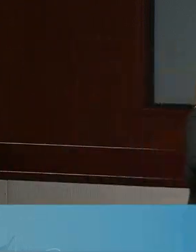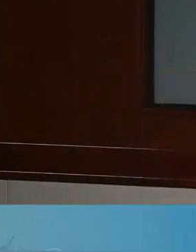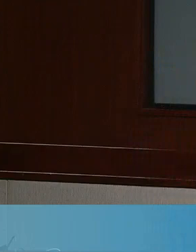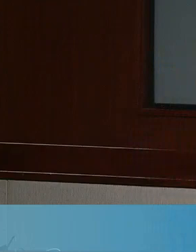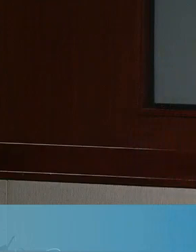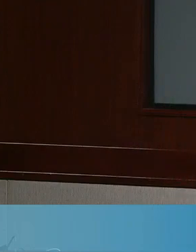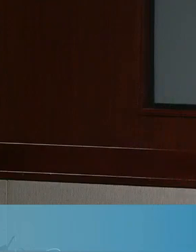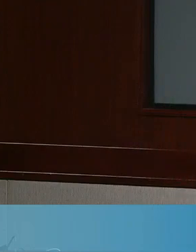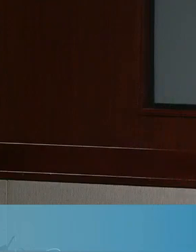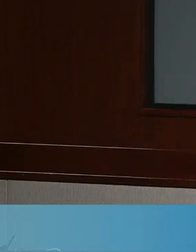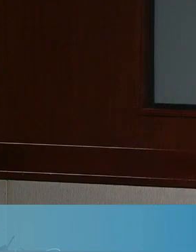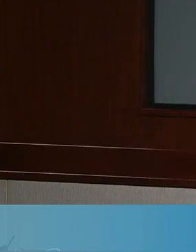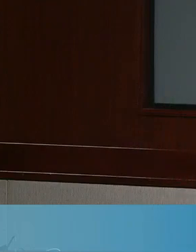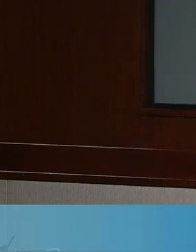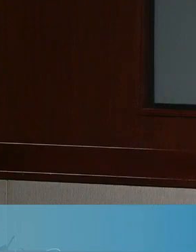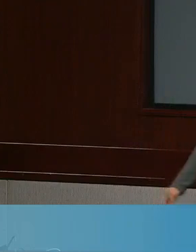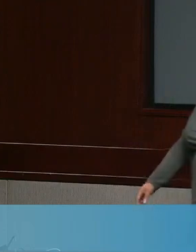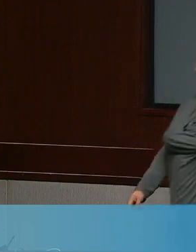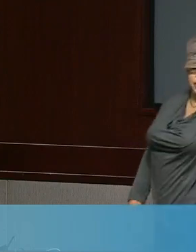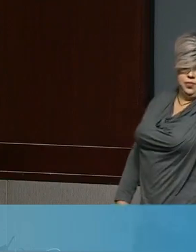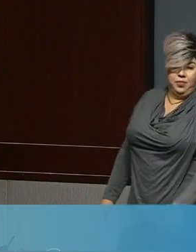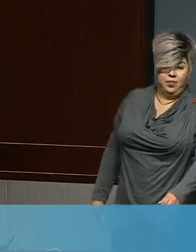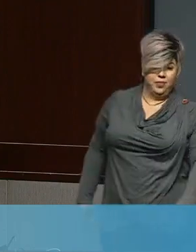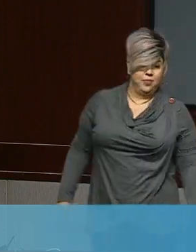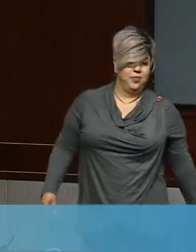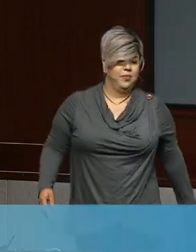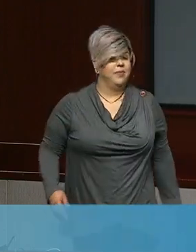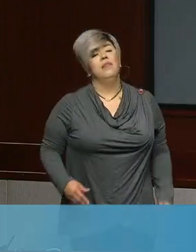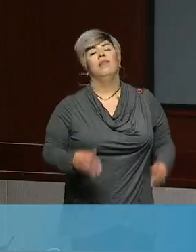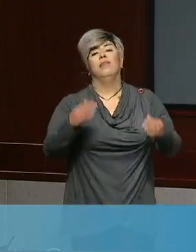Thank you, Ryan. Our next outlet is Kern Radio. I believe we have JR on the line.